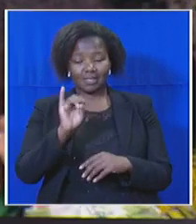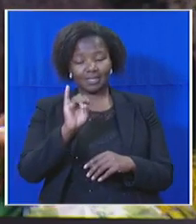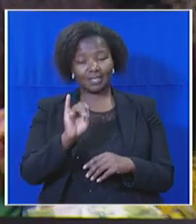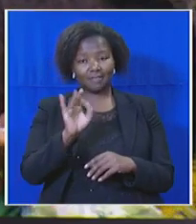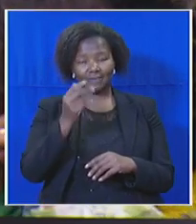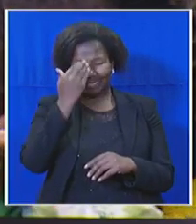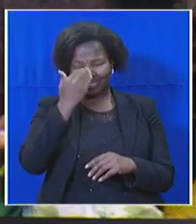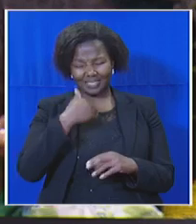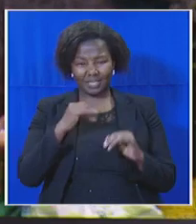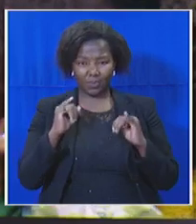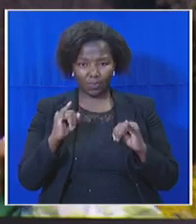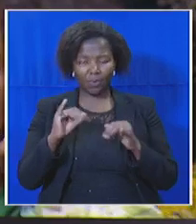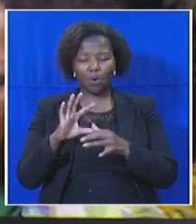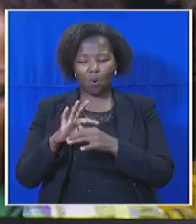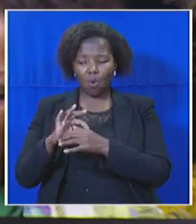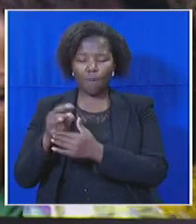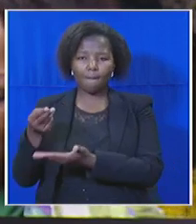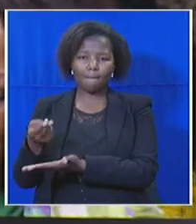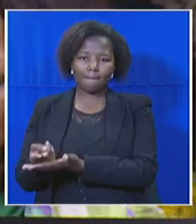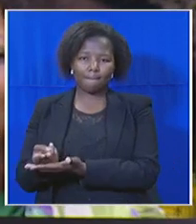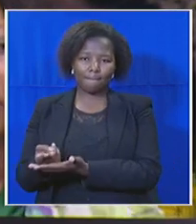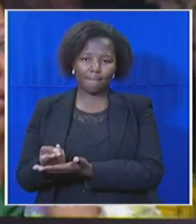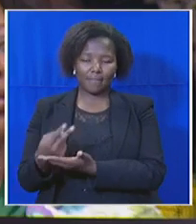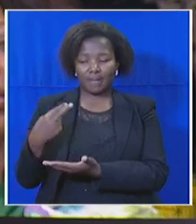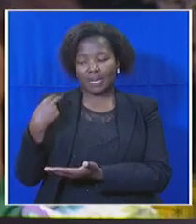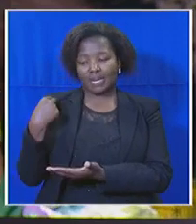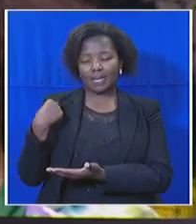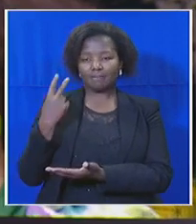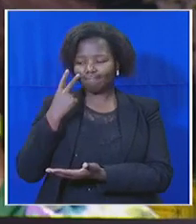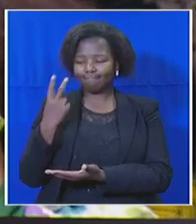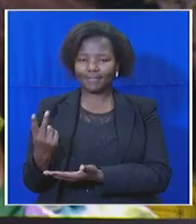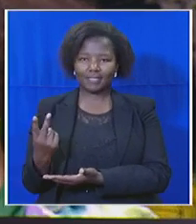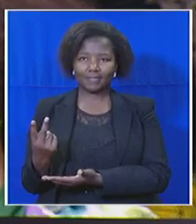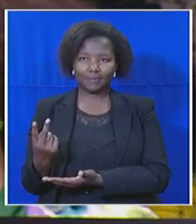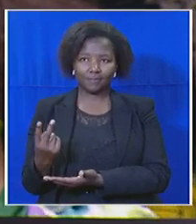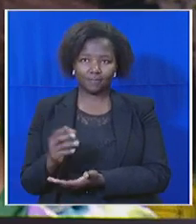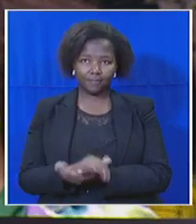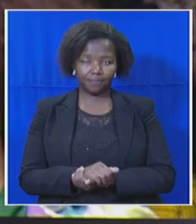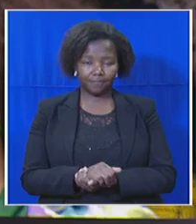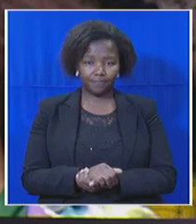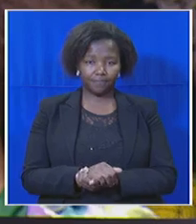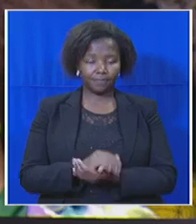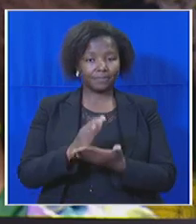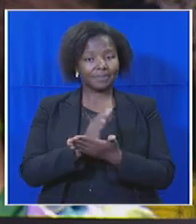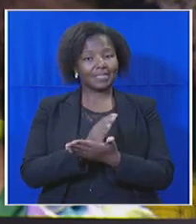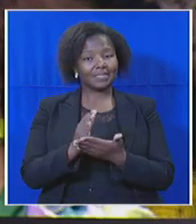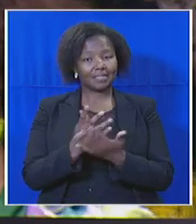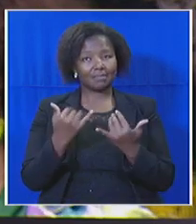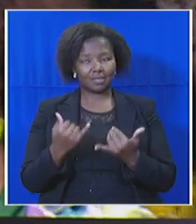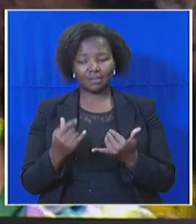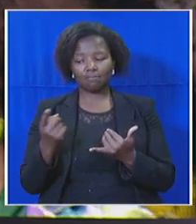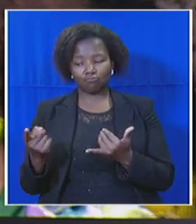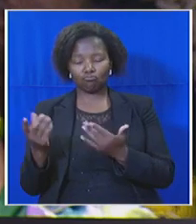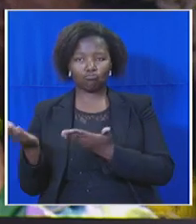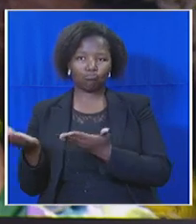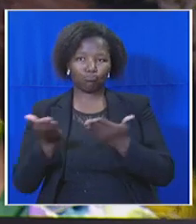Ku yisa vavabyi eka tindzawulo tin'wana to fana na social development swi endliwa hi ku olova. Hi khensa